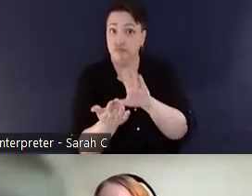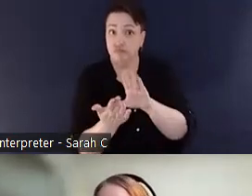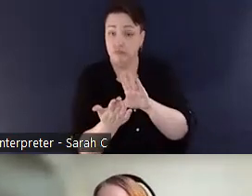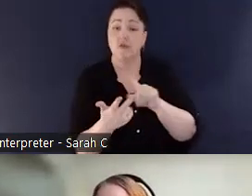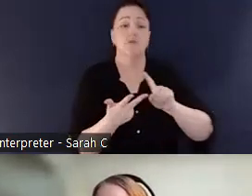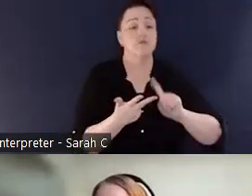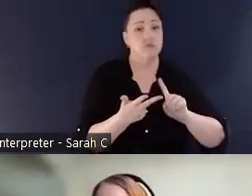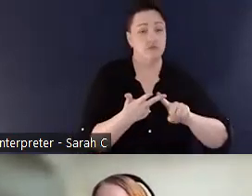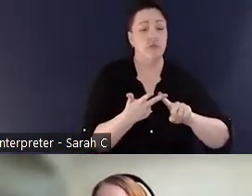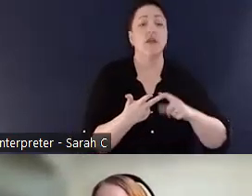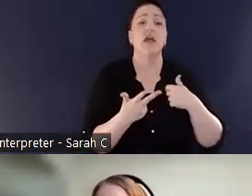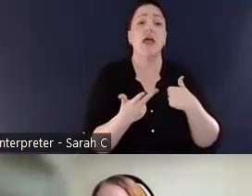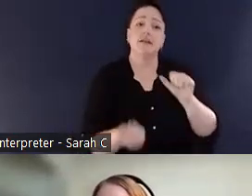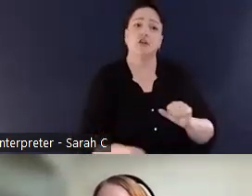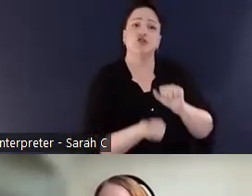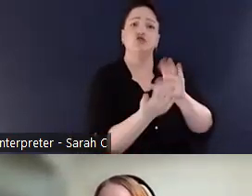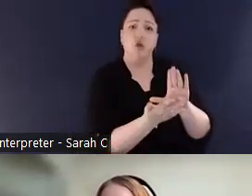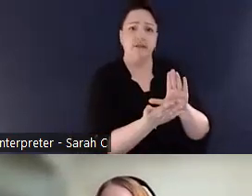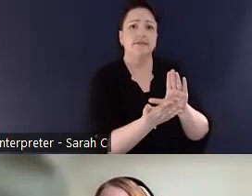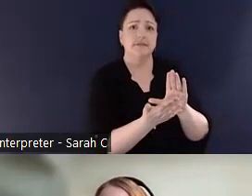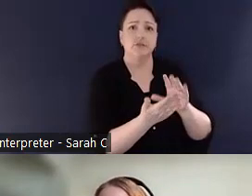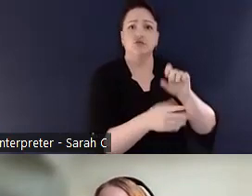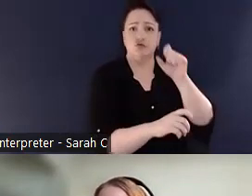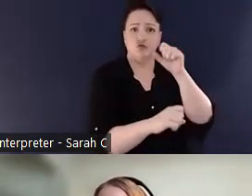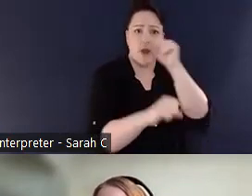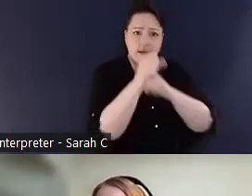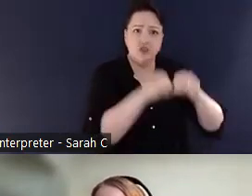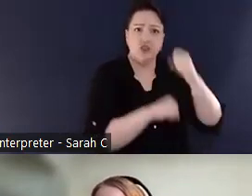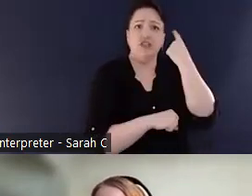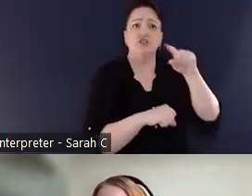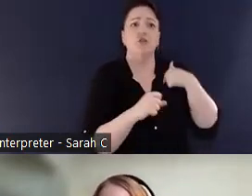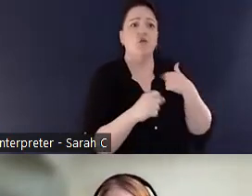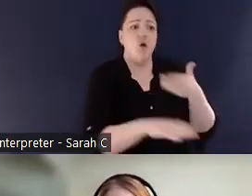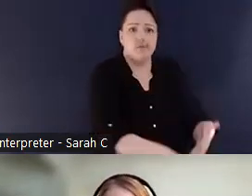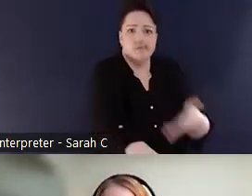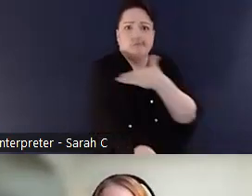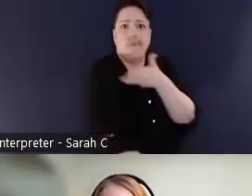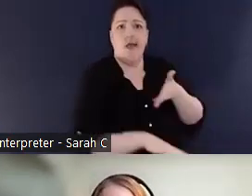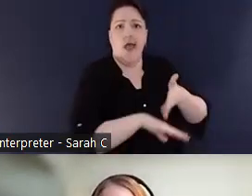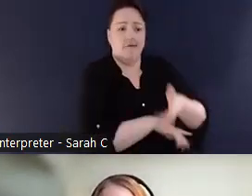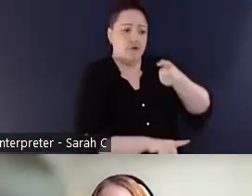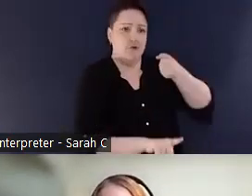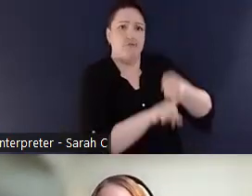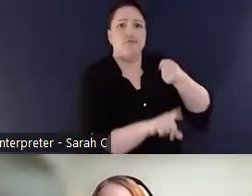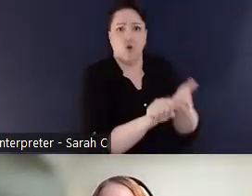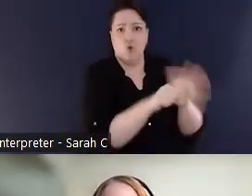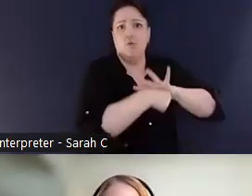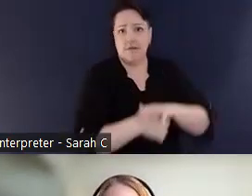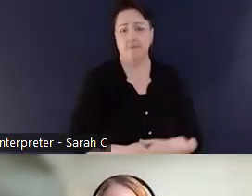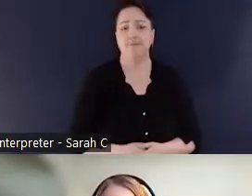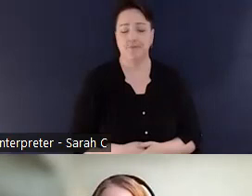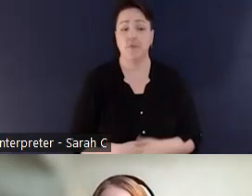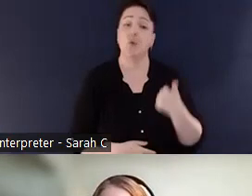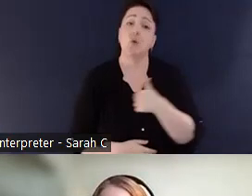for COVID-19. So since 2005, we have provided resources through the SCP in